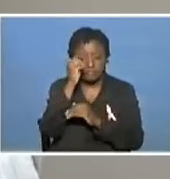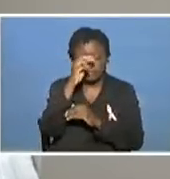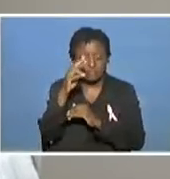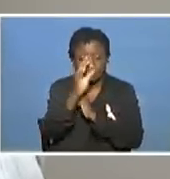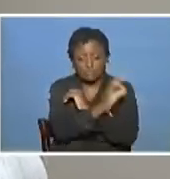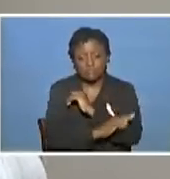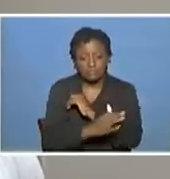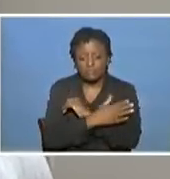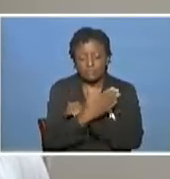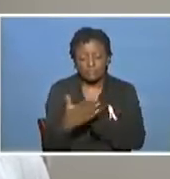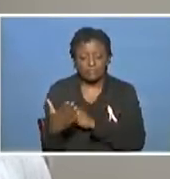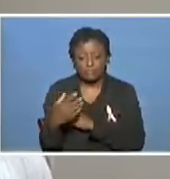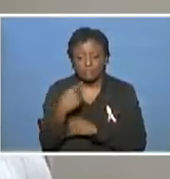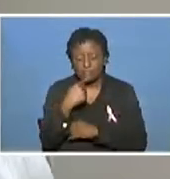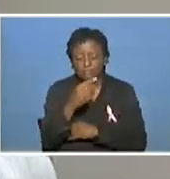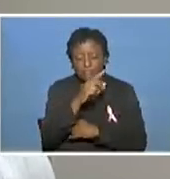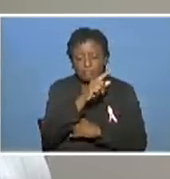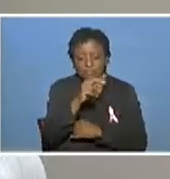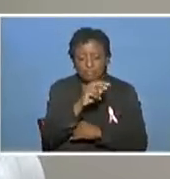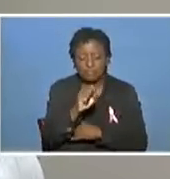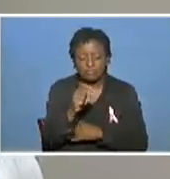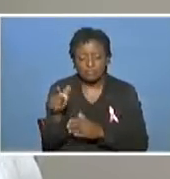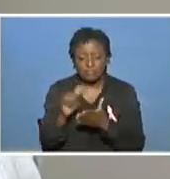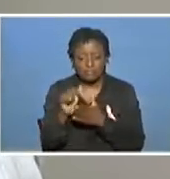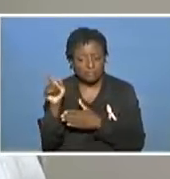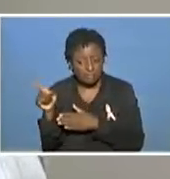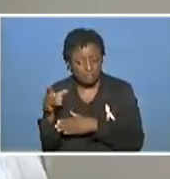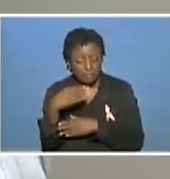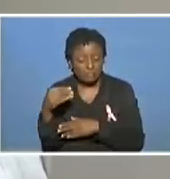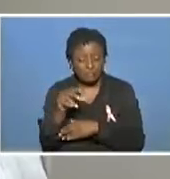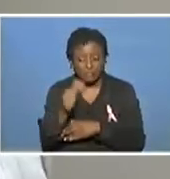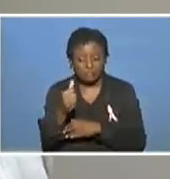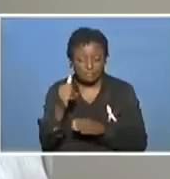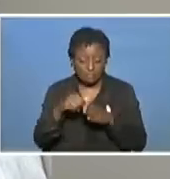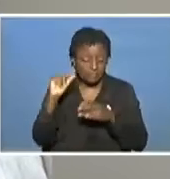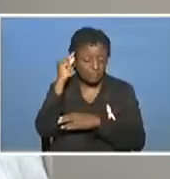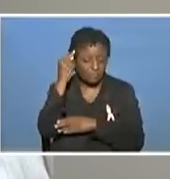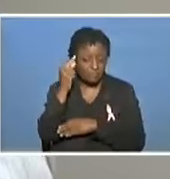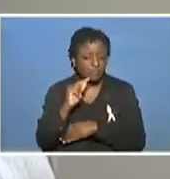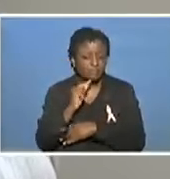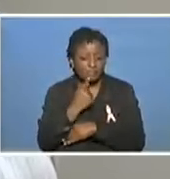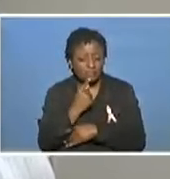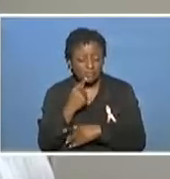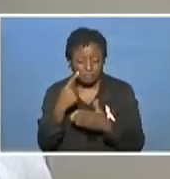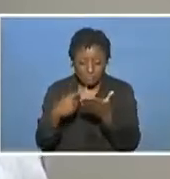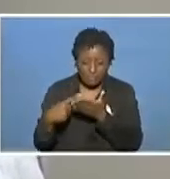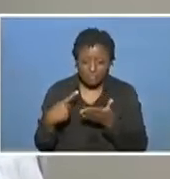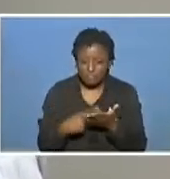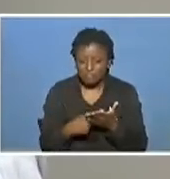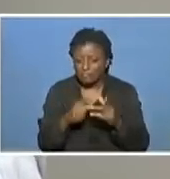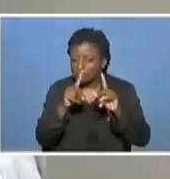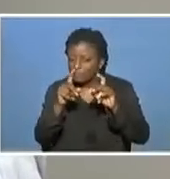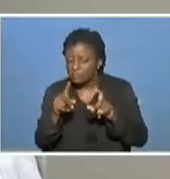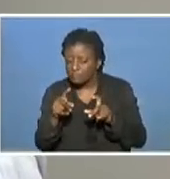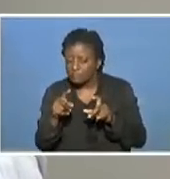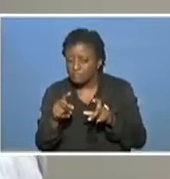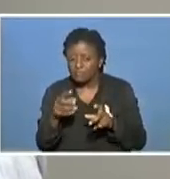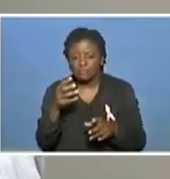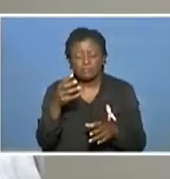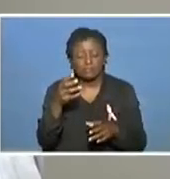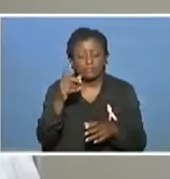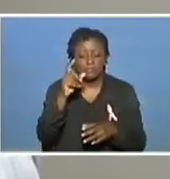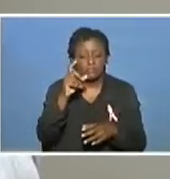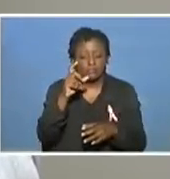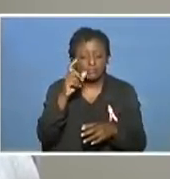exclusively today that he and his colleagues in government are seriously milling over the question of whether or not the Bahamas